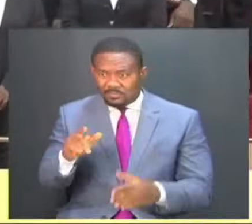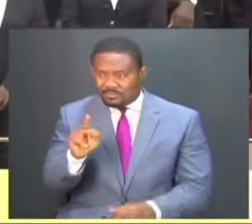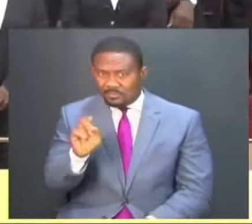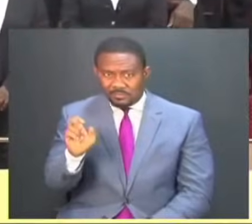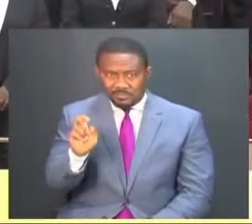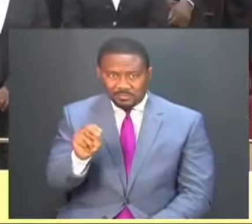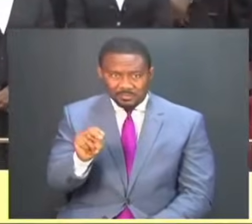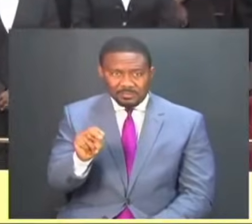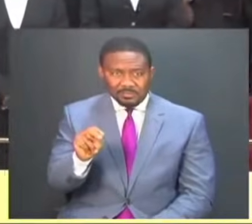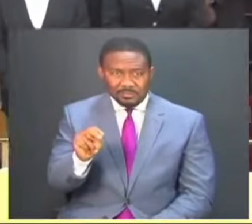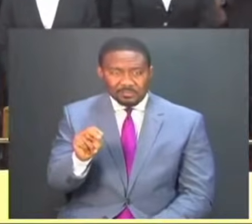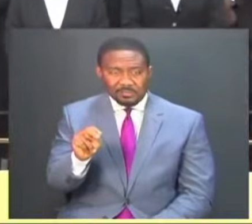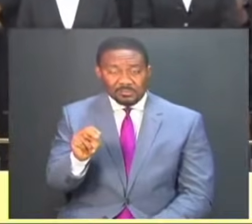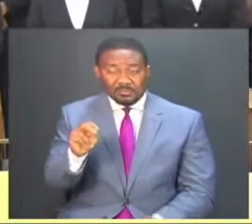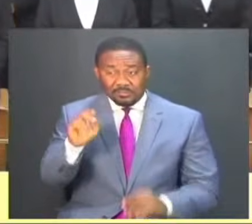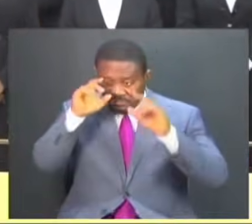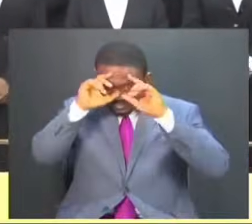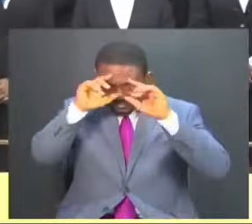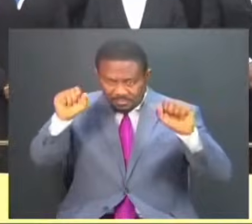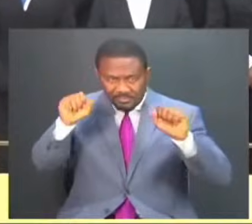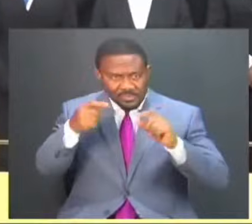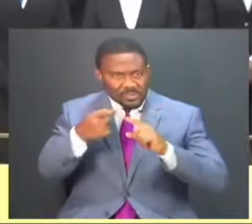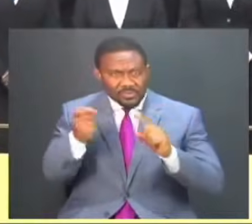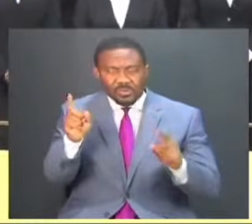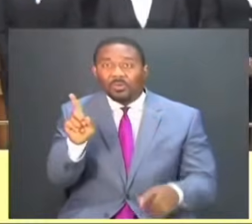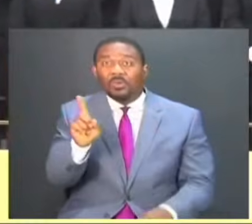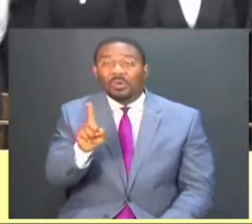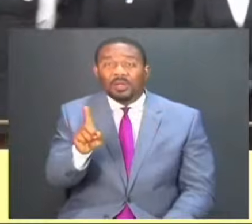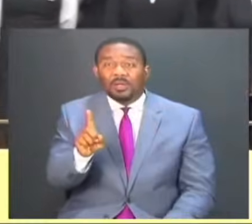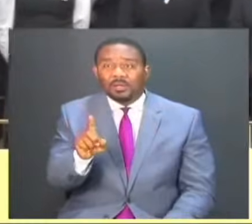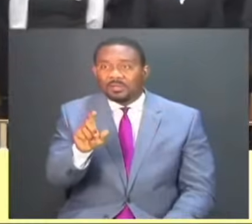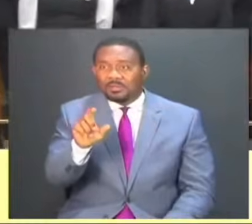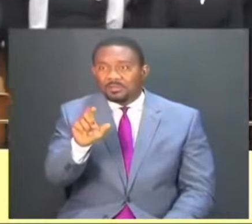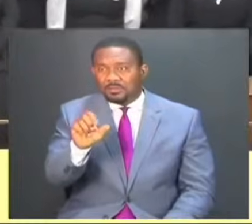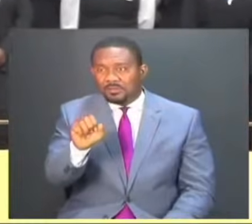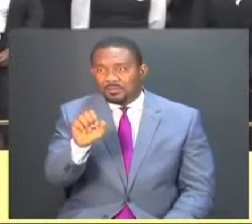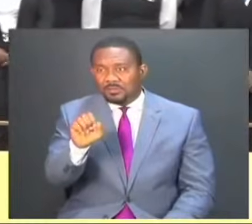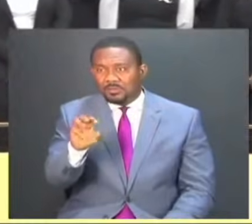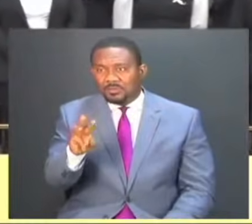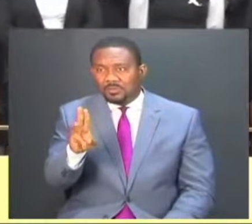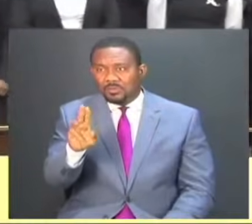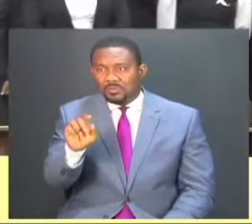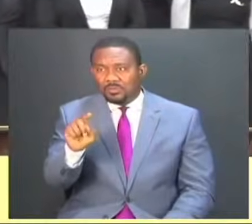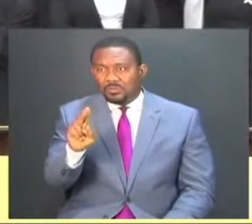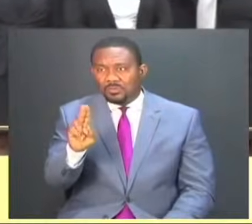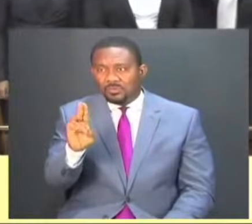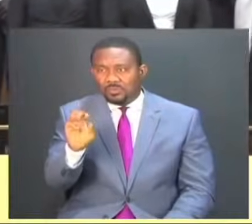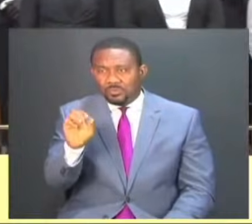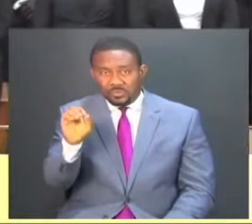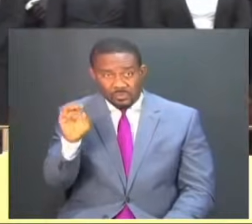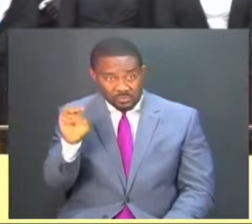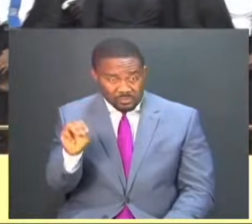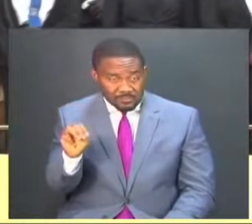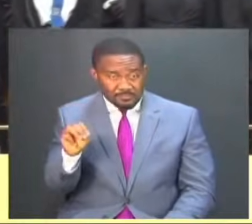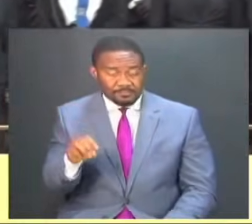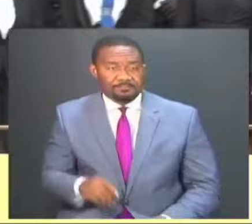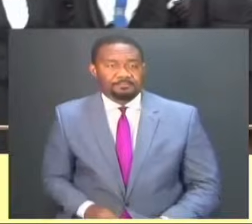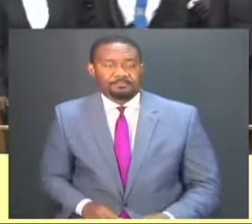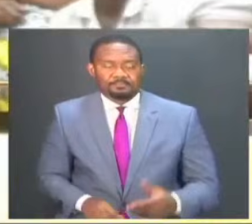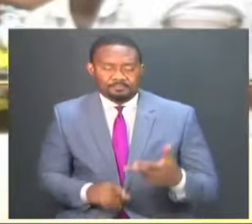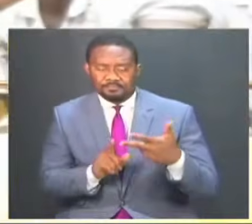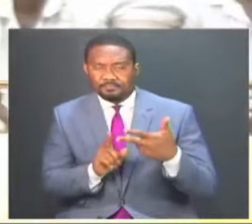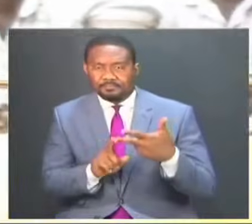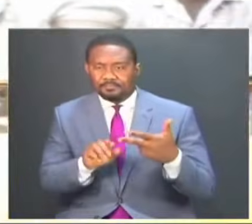Presidents, they are from Sotum, the number 70. And then we have Messiah